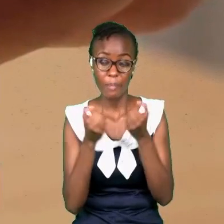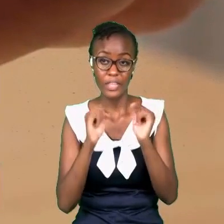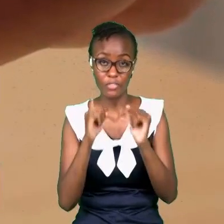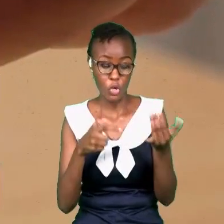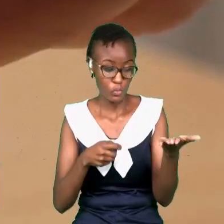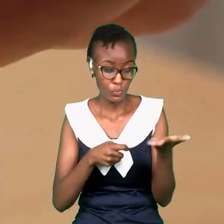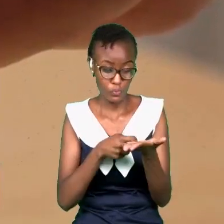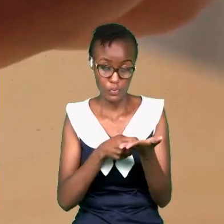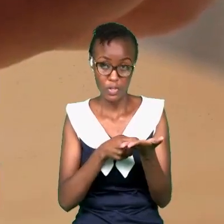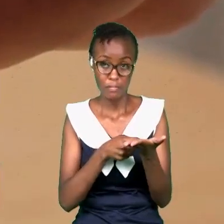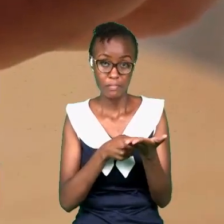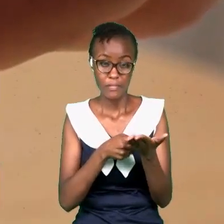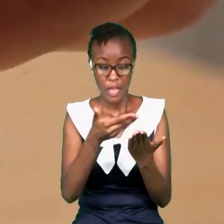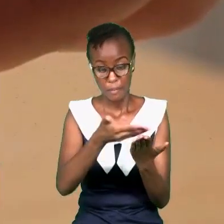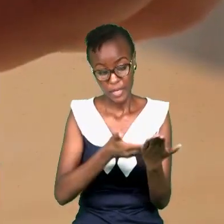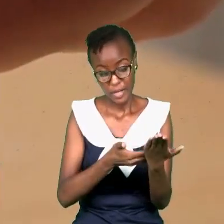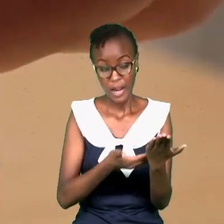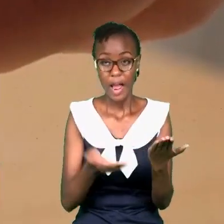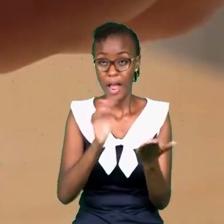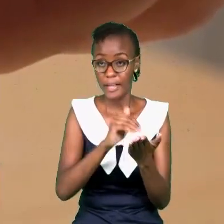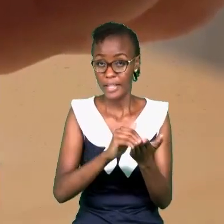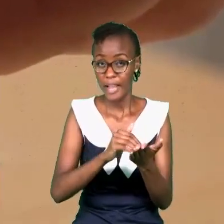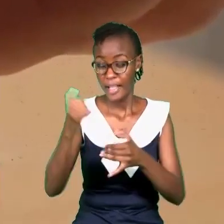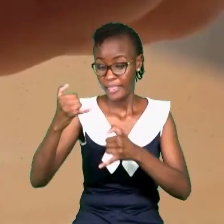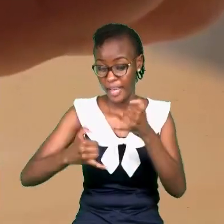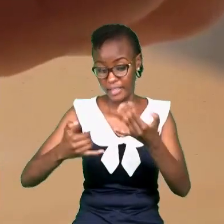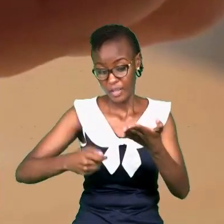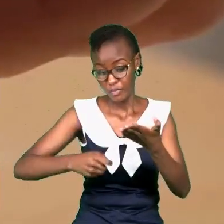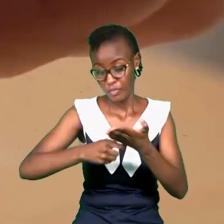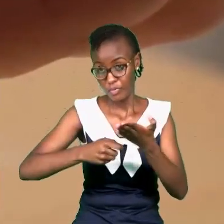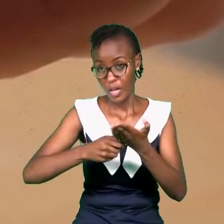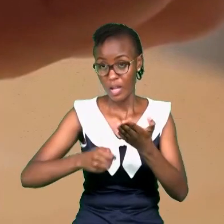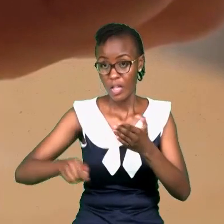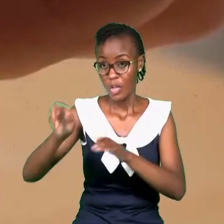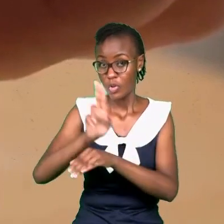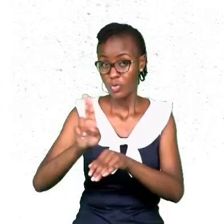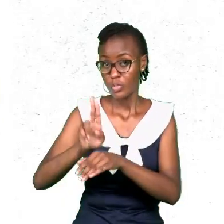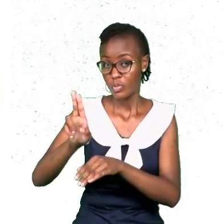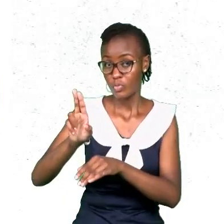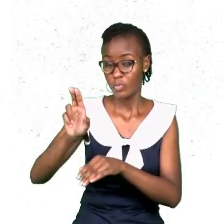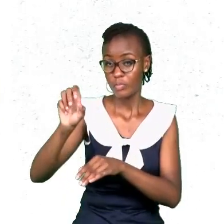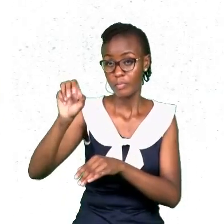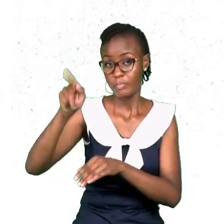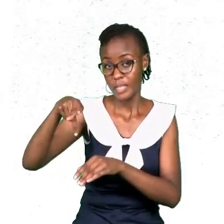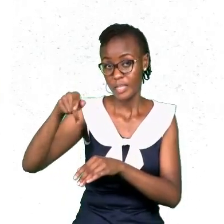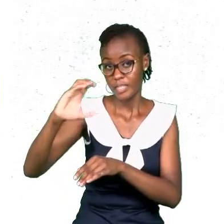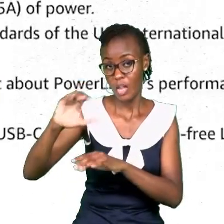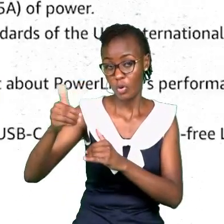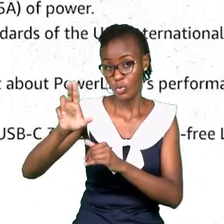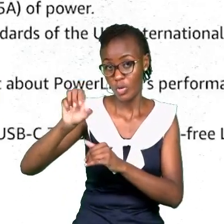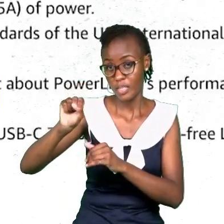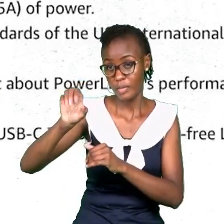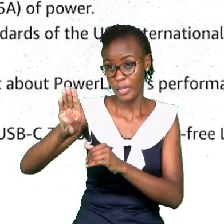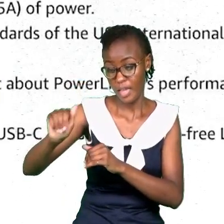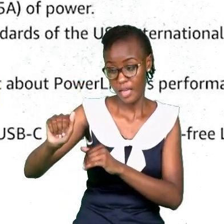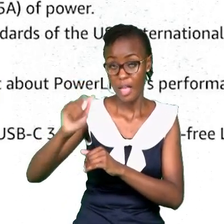device body, whereas the end of the cable connecting to a plug could be a USB-C or USB-A. According